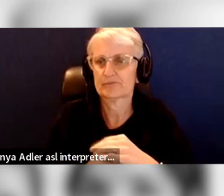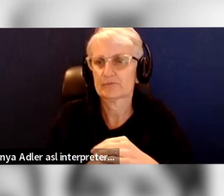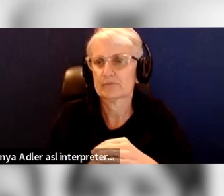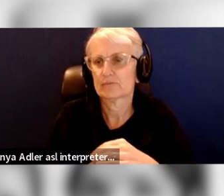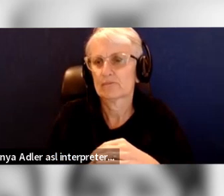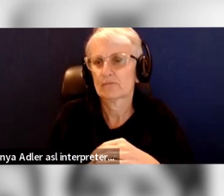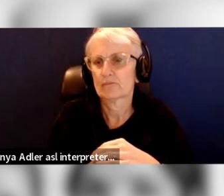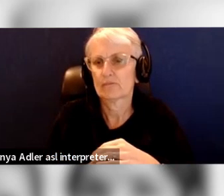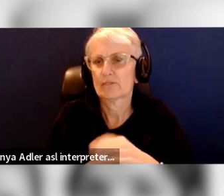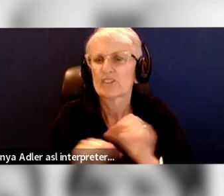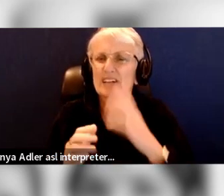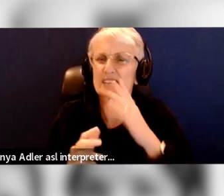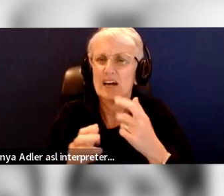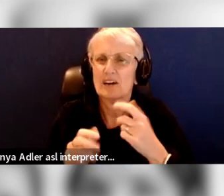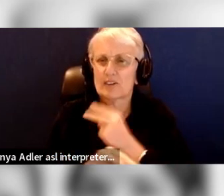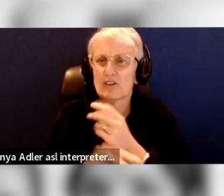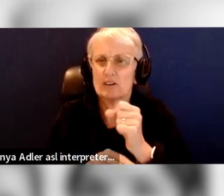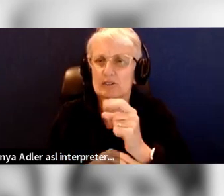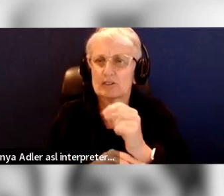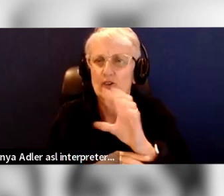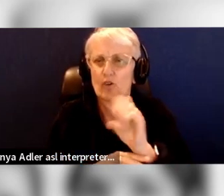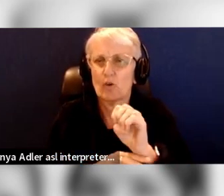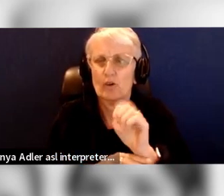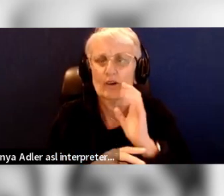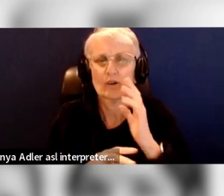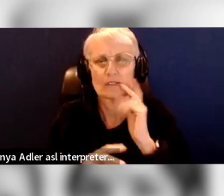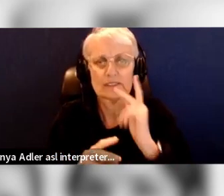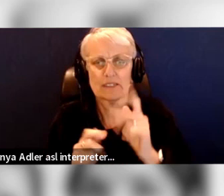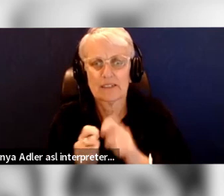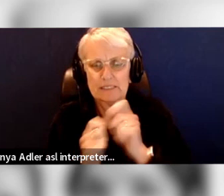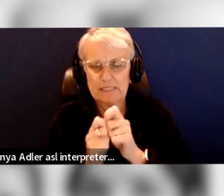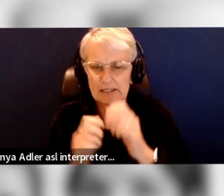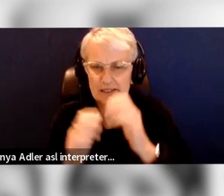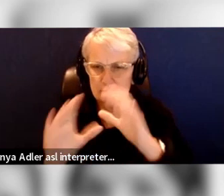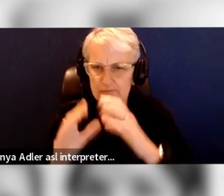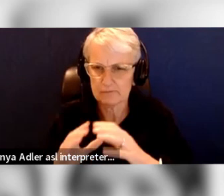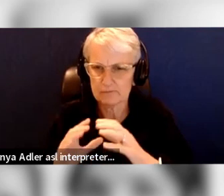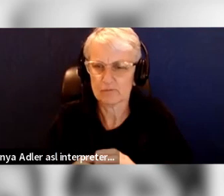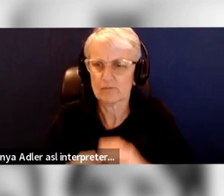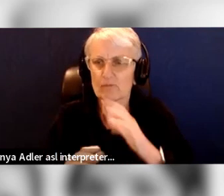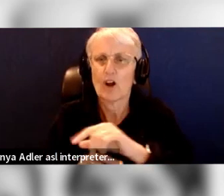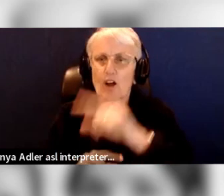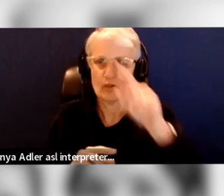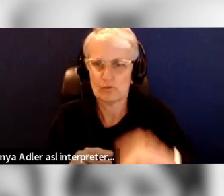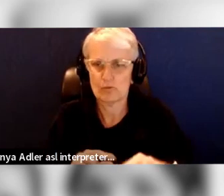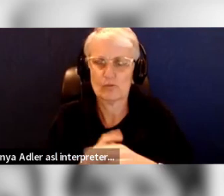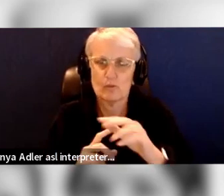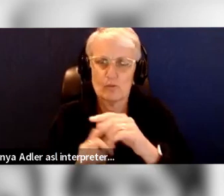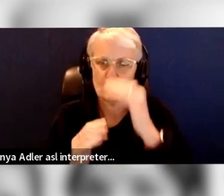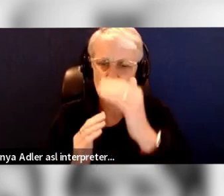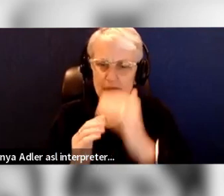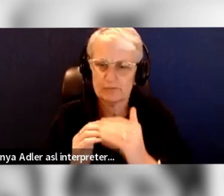see that's how the scores are calculated, and you'll see the exact specific sections that it's talking about on the rubric there.